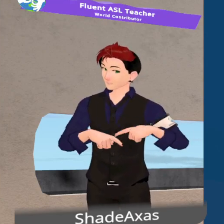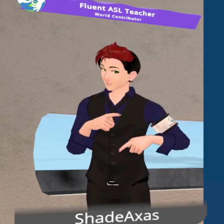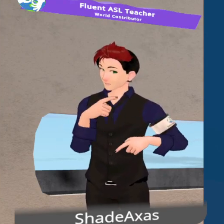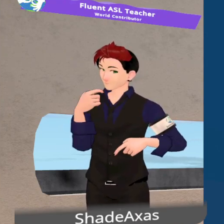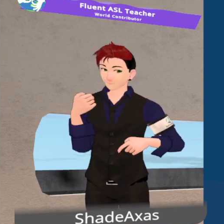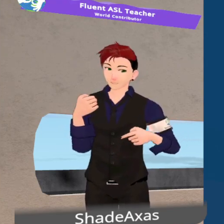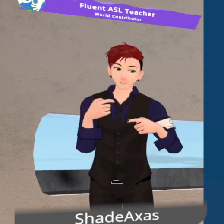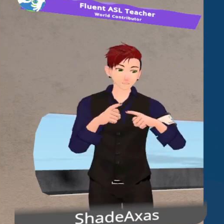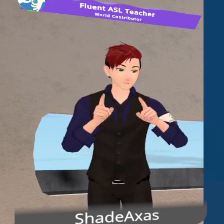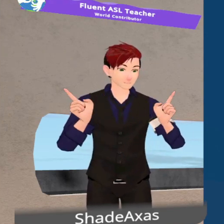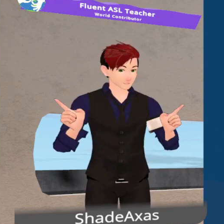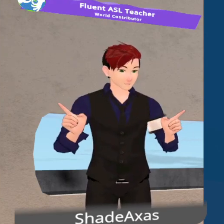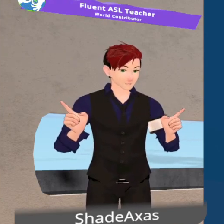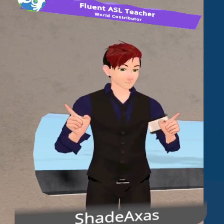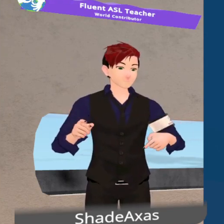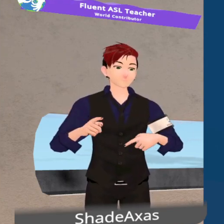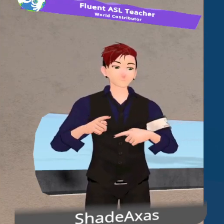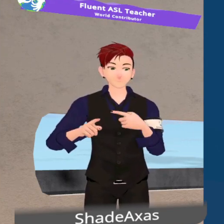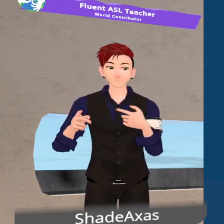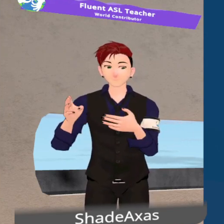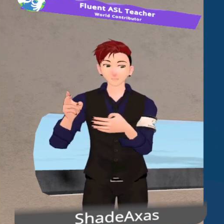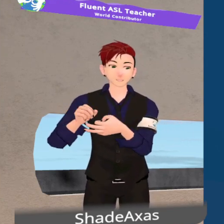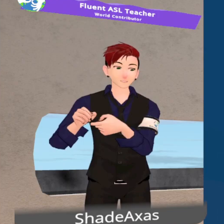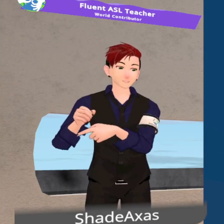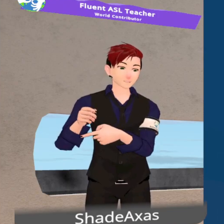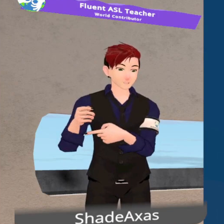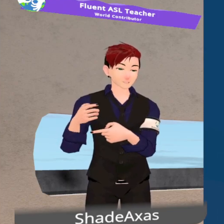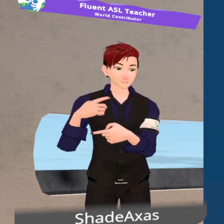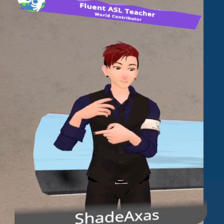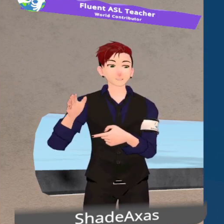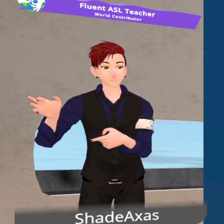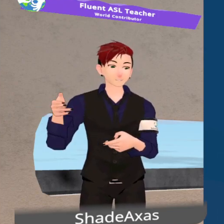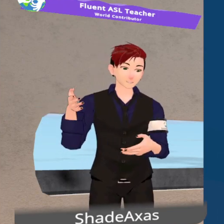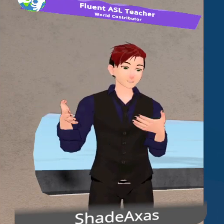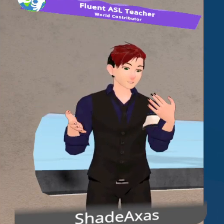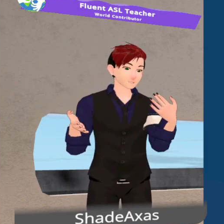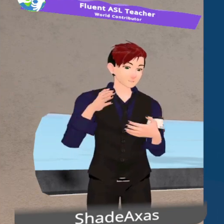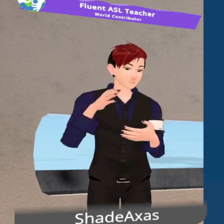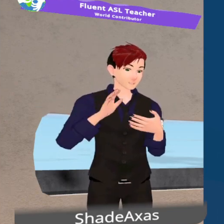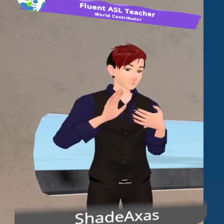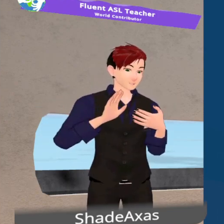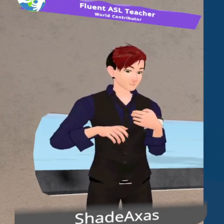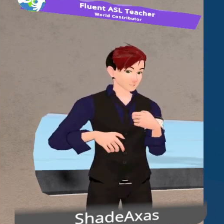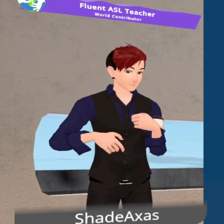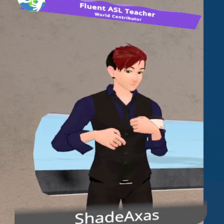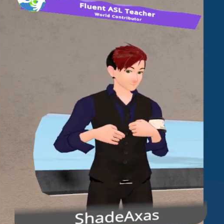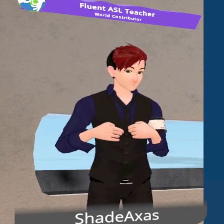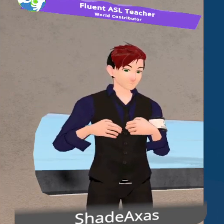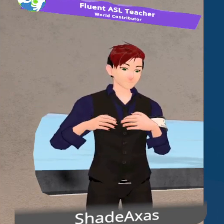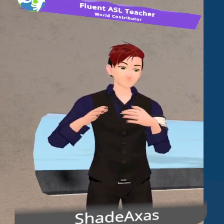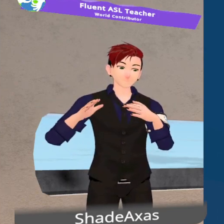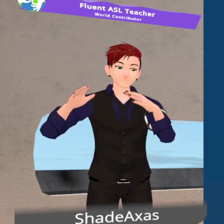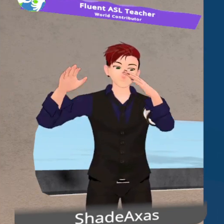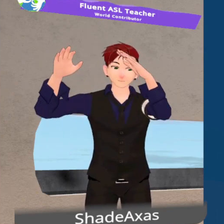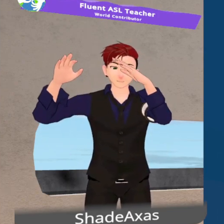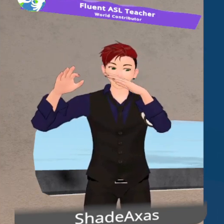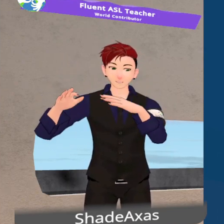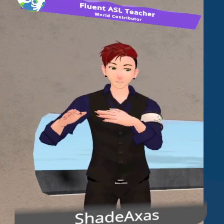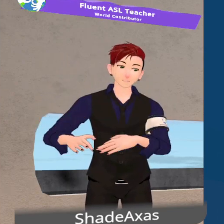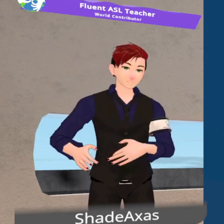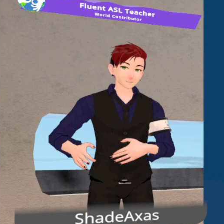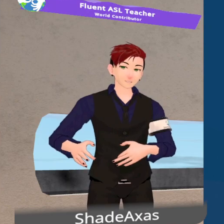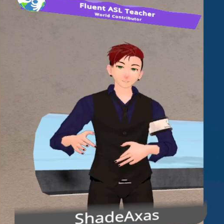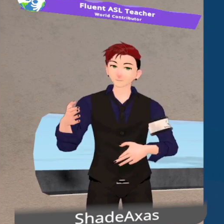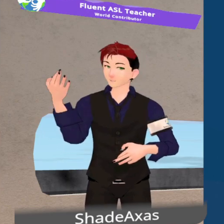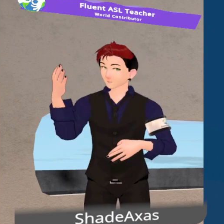real life sign because it's different. But in VR, they can say, yeah, they probably know what they're talking about. And then